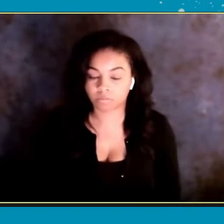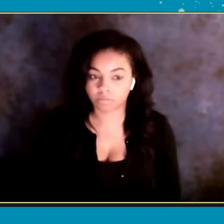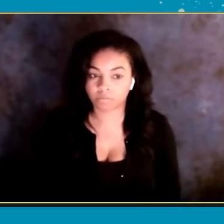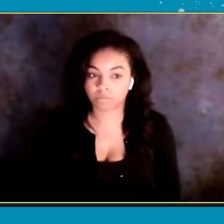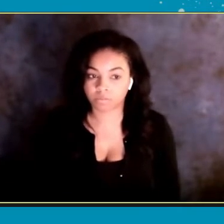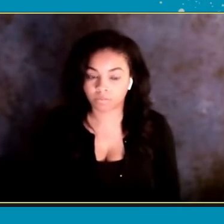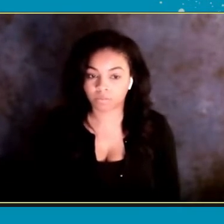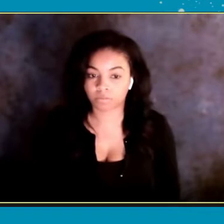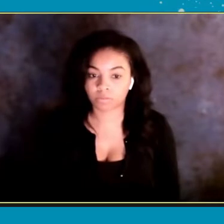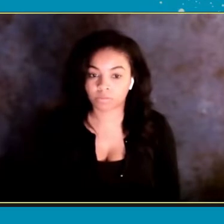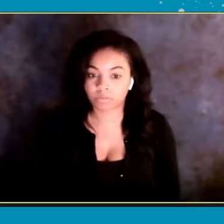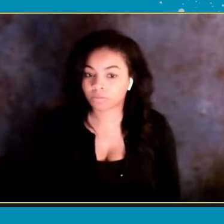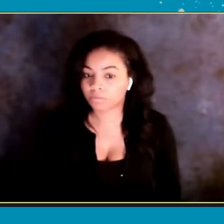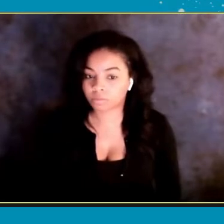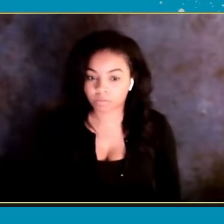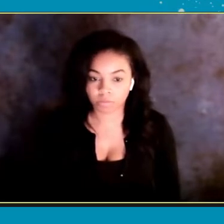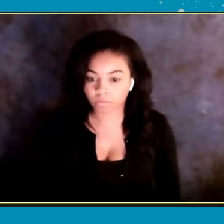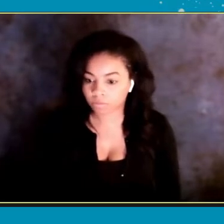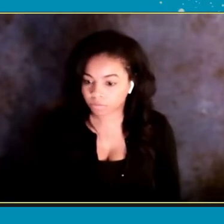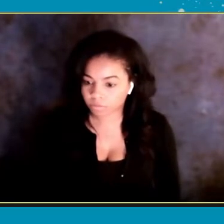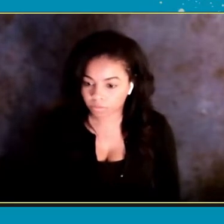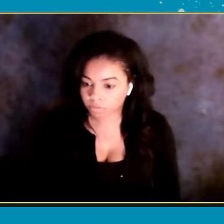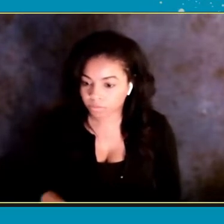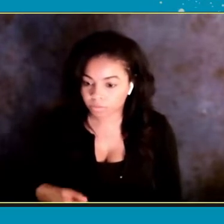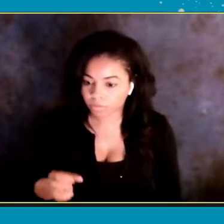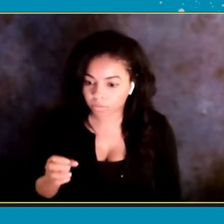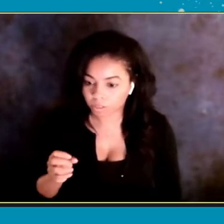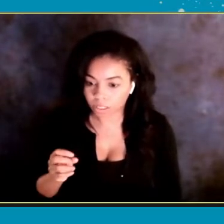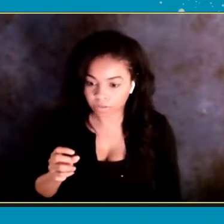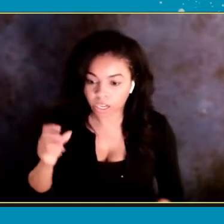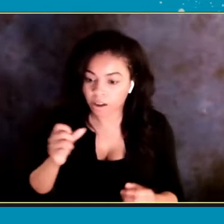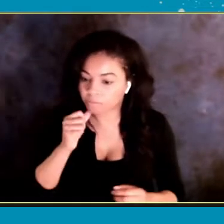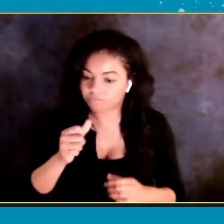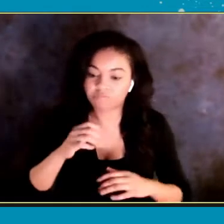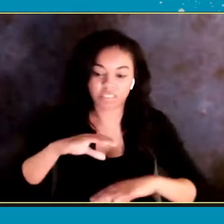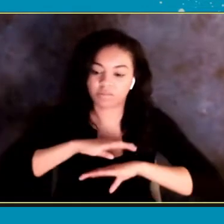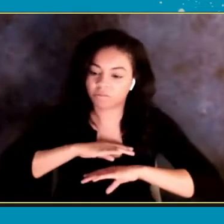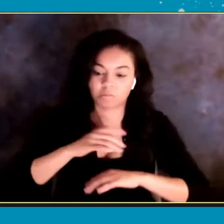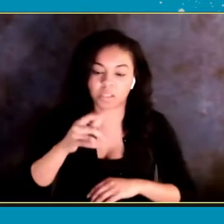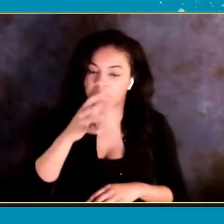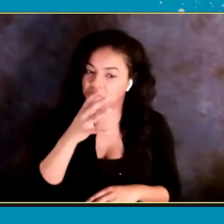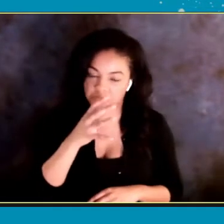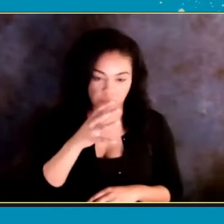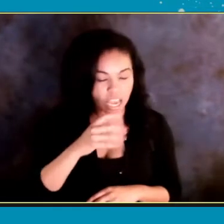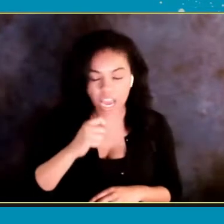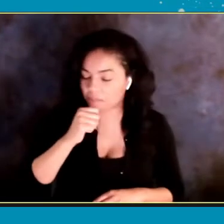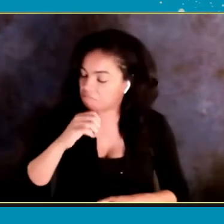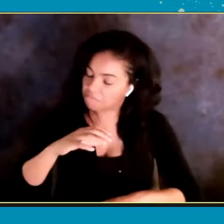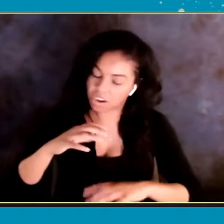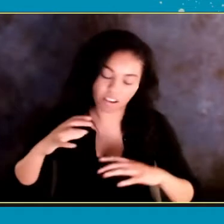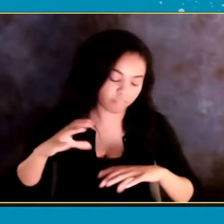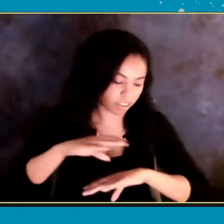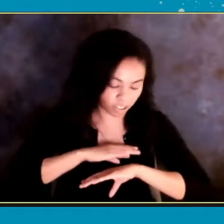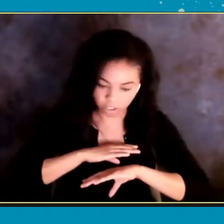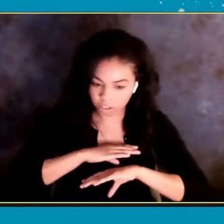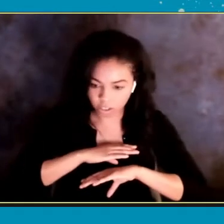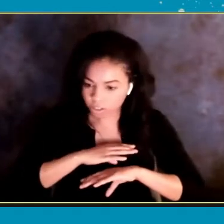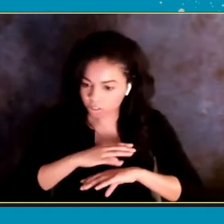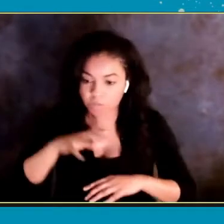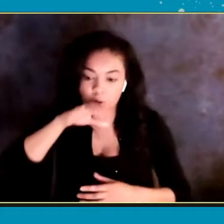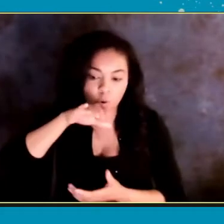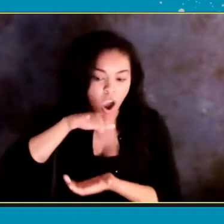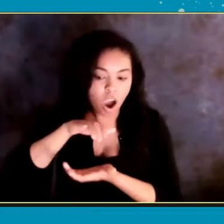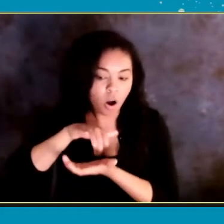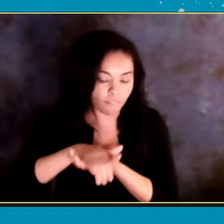Well, I ain't fit to be no mother, and I ain't fit to be no wife. I've